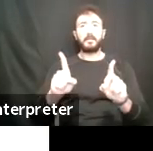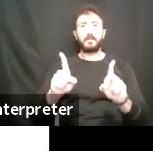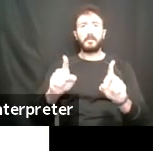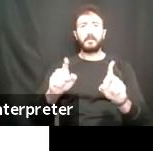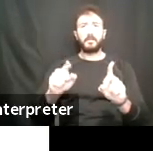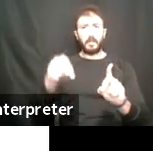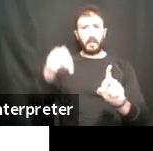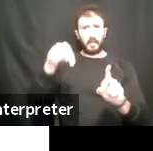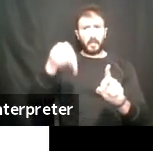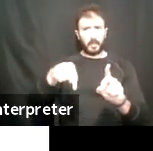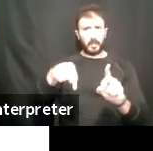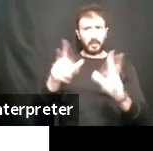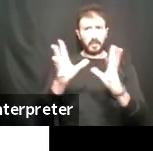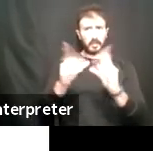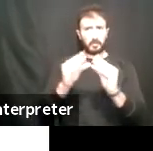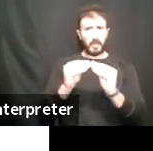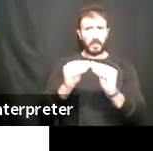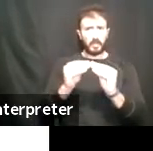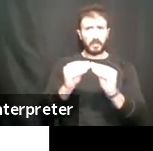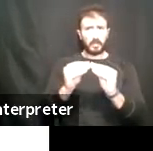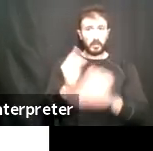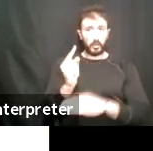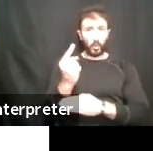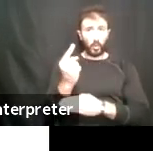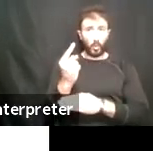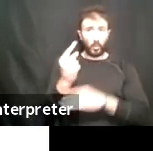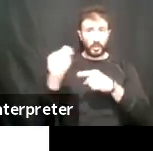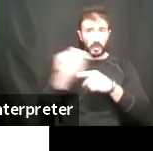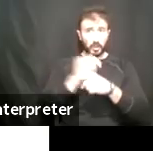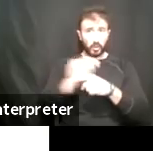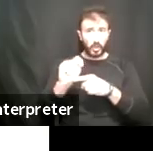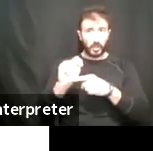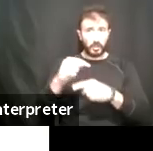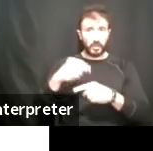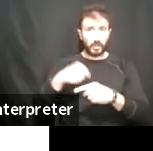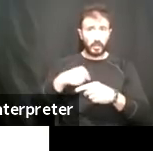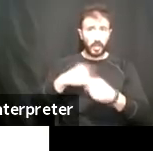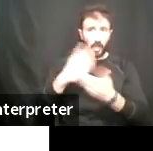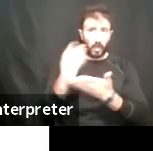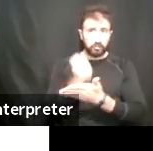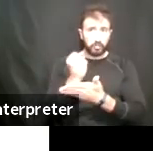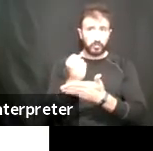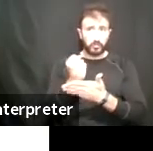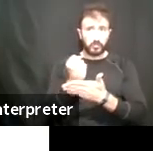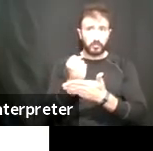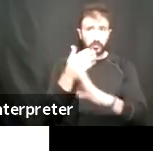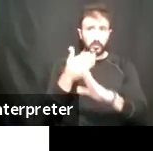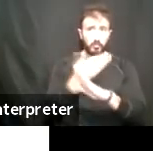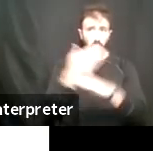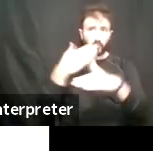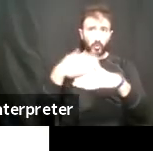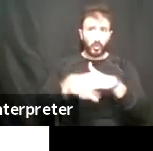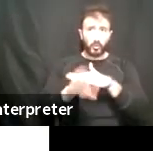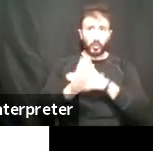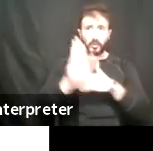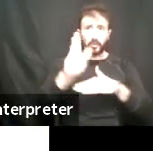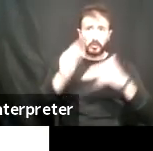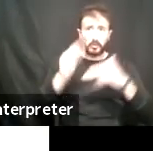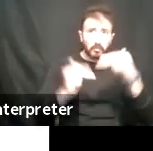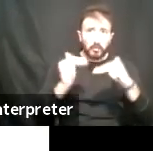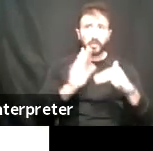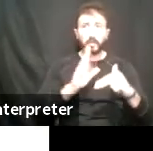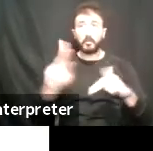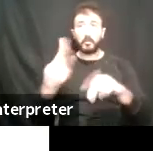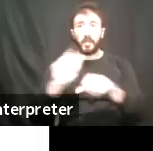on COVID and working in the buildings? And with that, I'm going to ask Nancy Lopez-Williams to